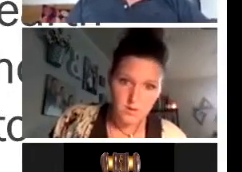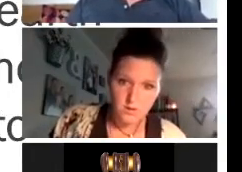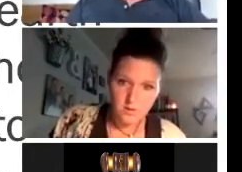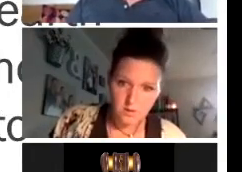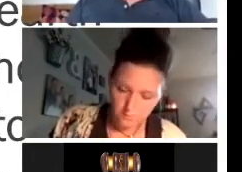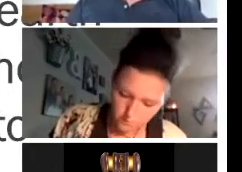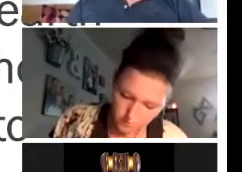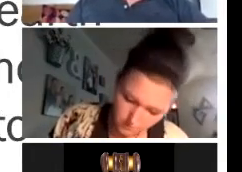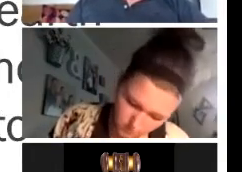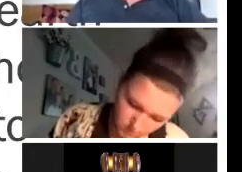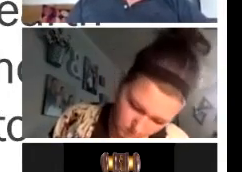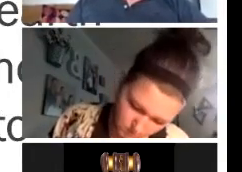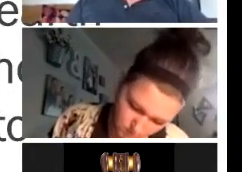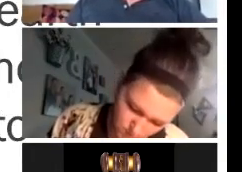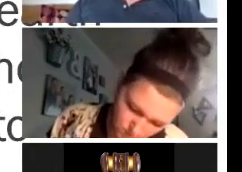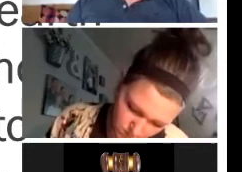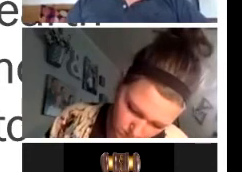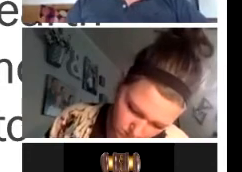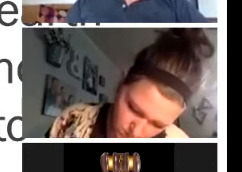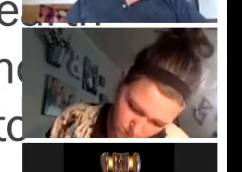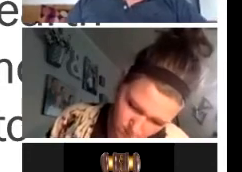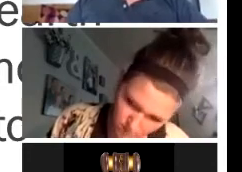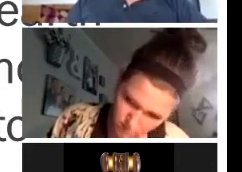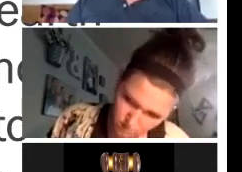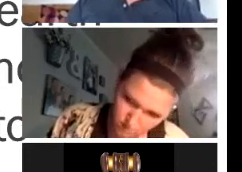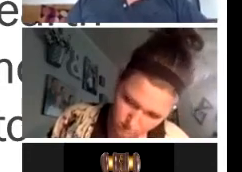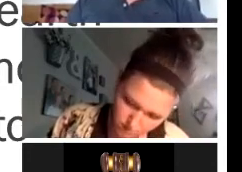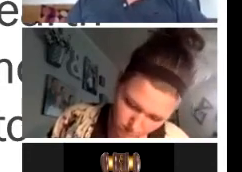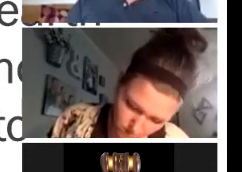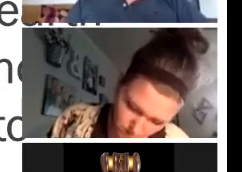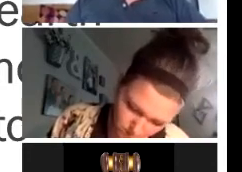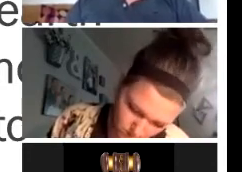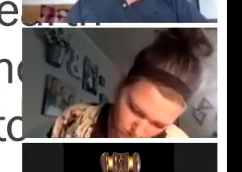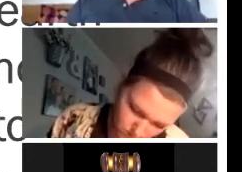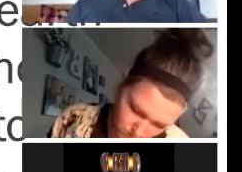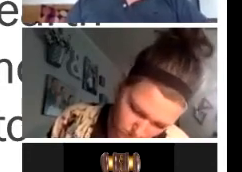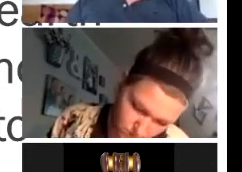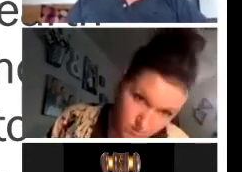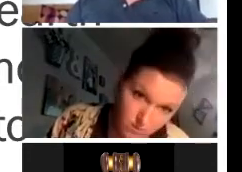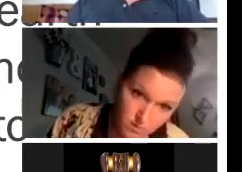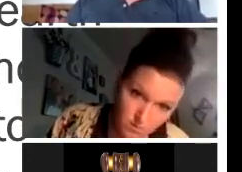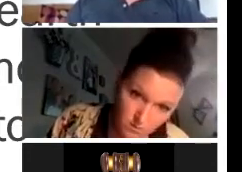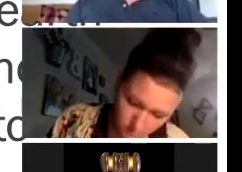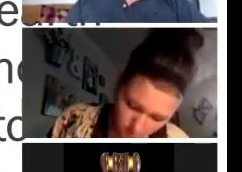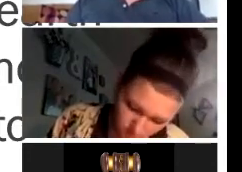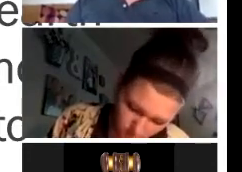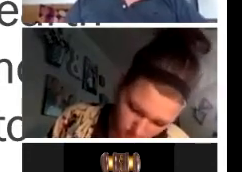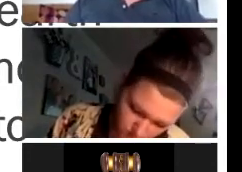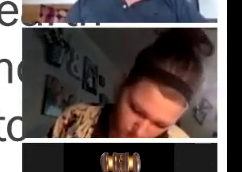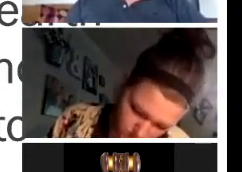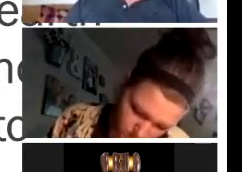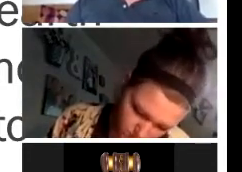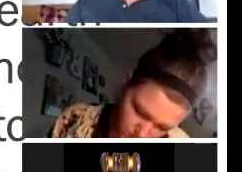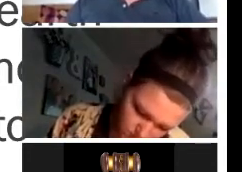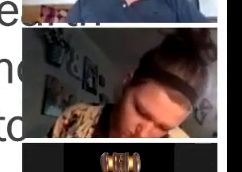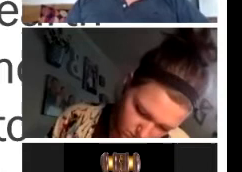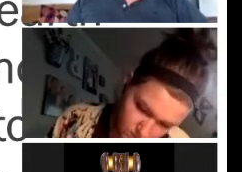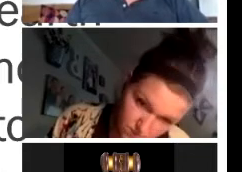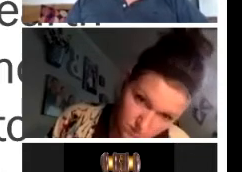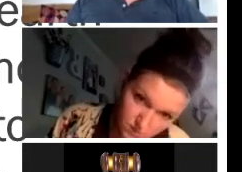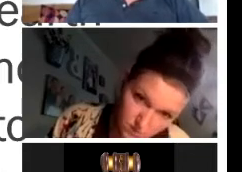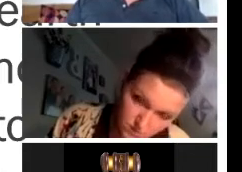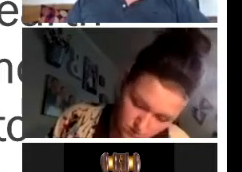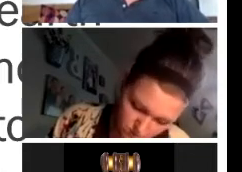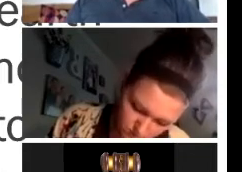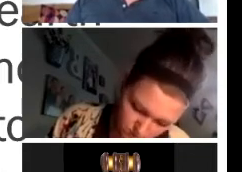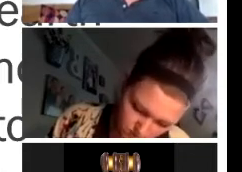Isaiah 45 verse 18 says, for thus says the Lord, who created the heavens, who is God, who formed the earth and